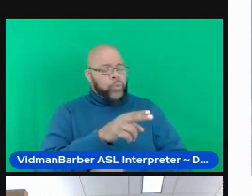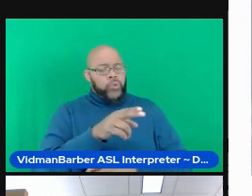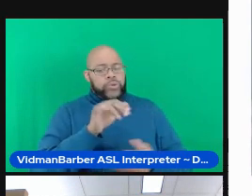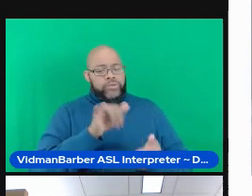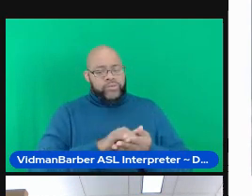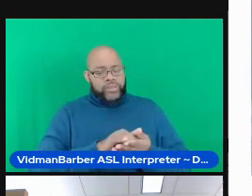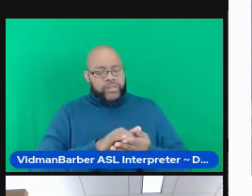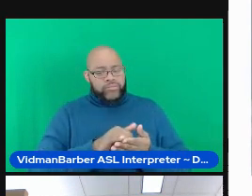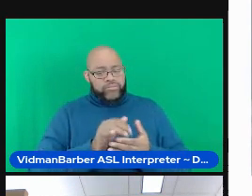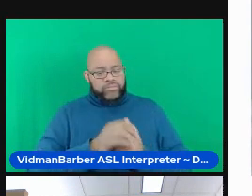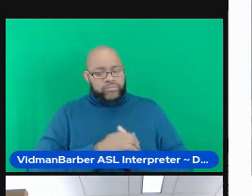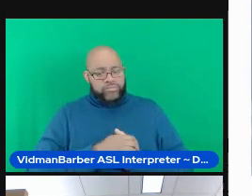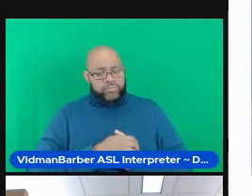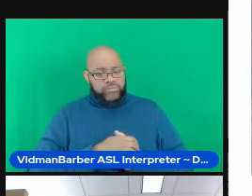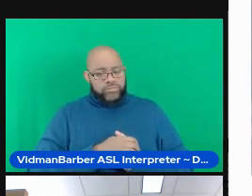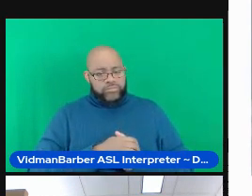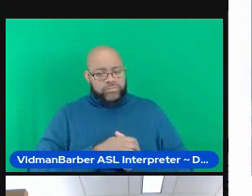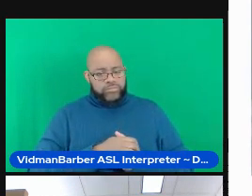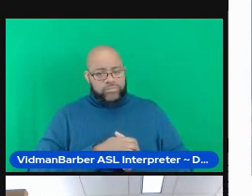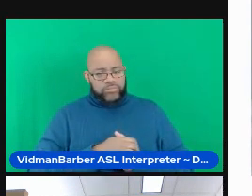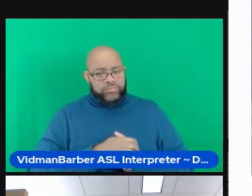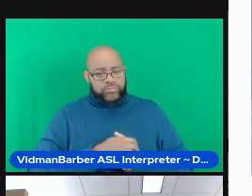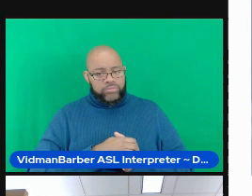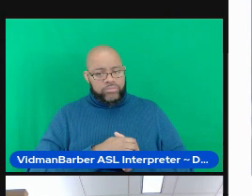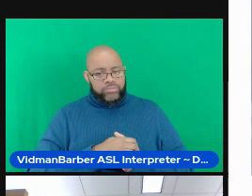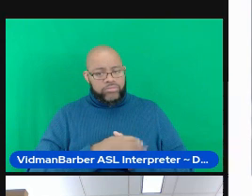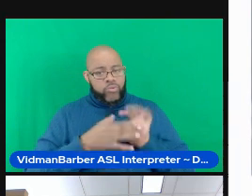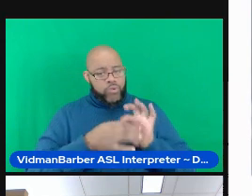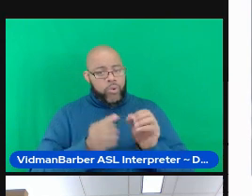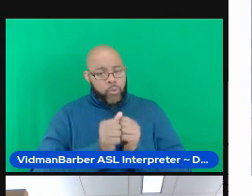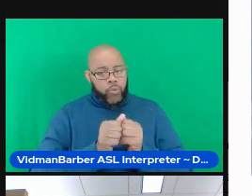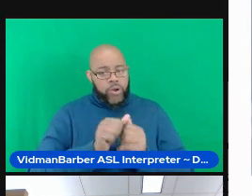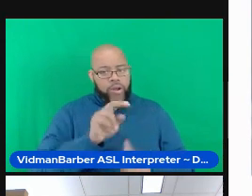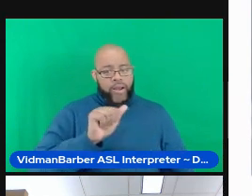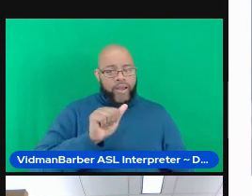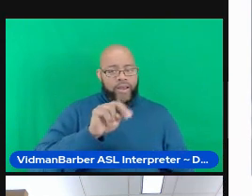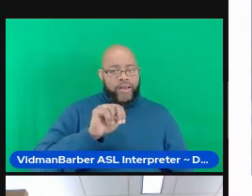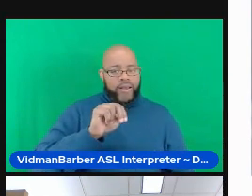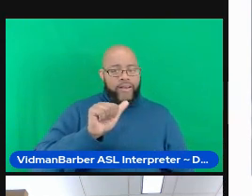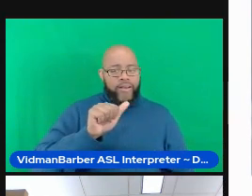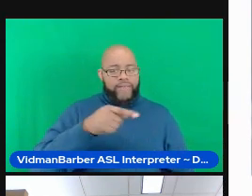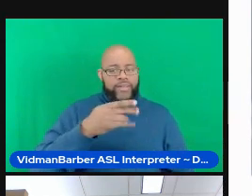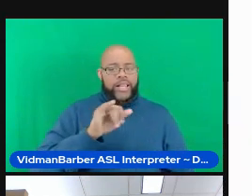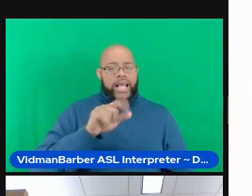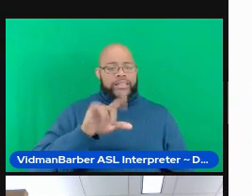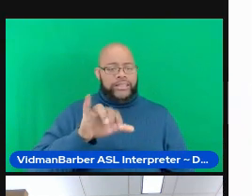mediates influenza vaccine associated anaphylaxis?